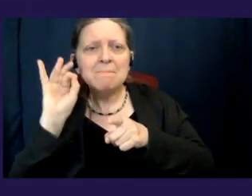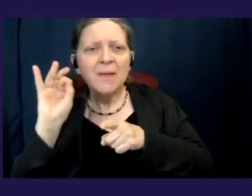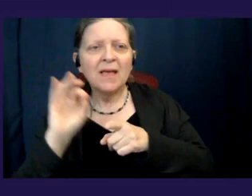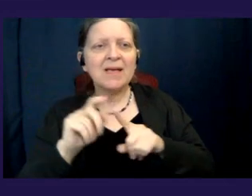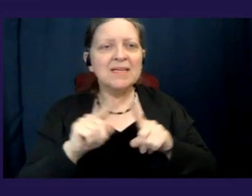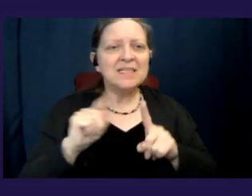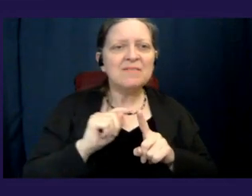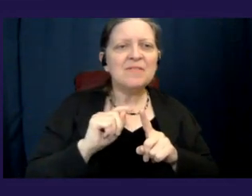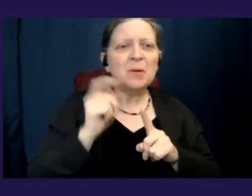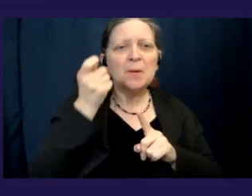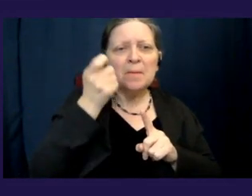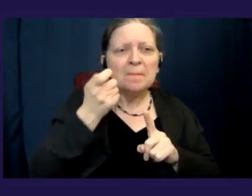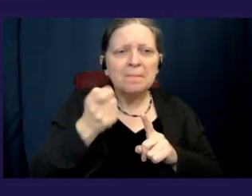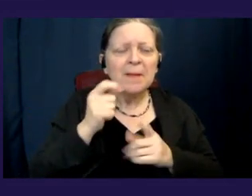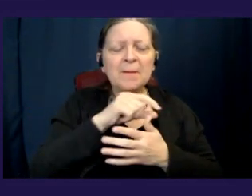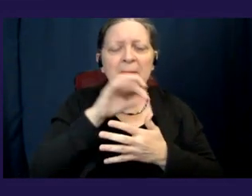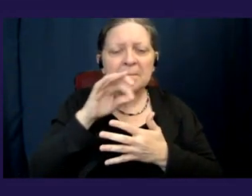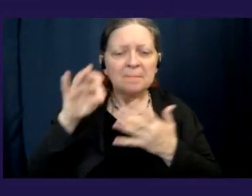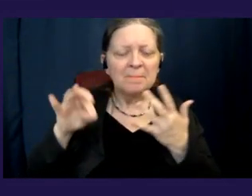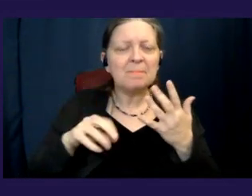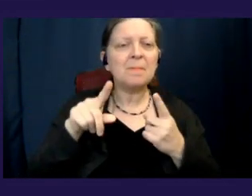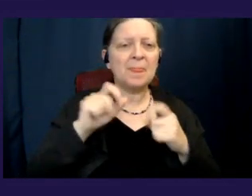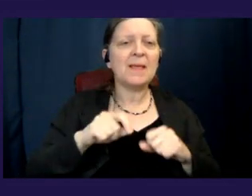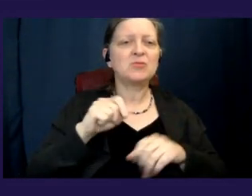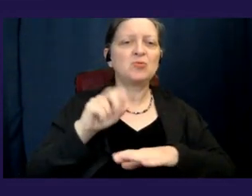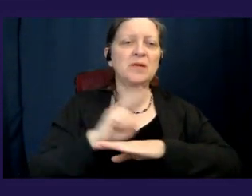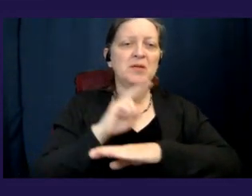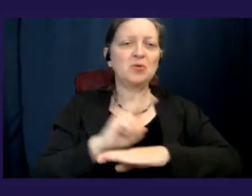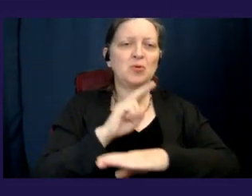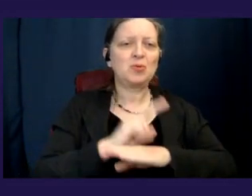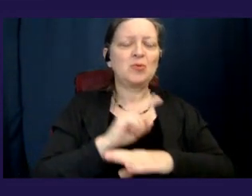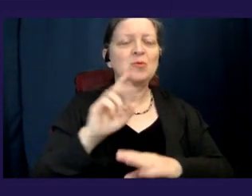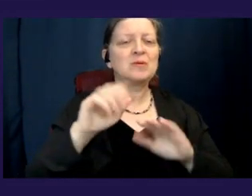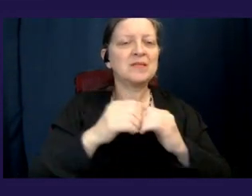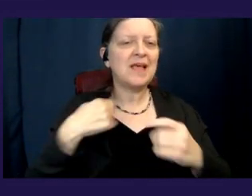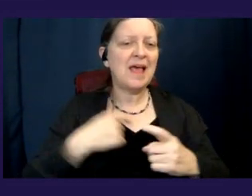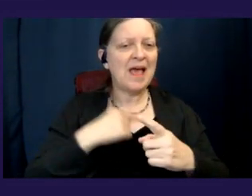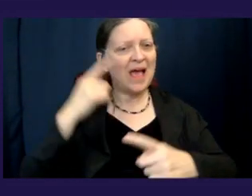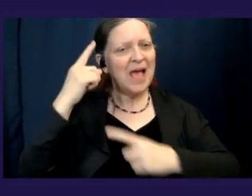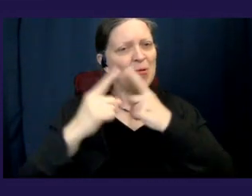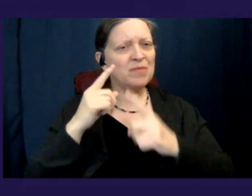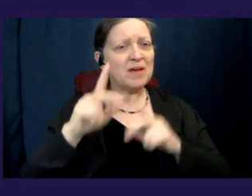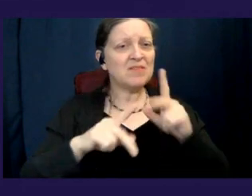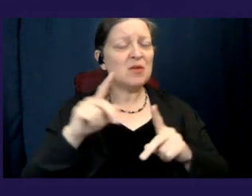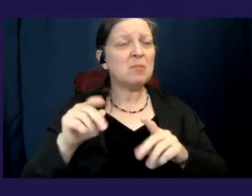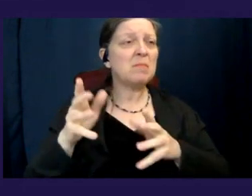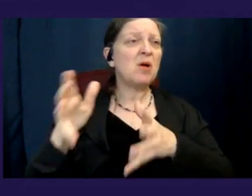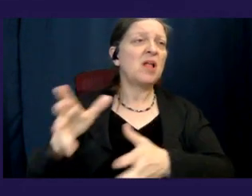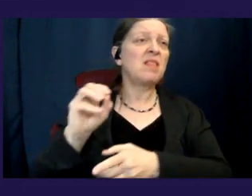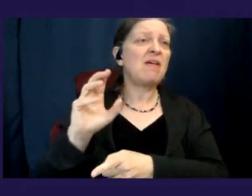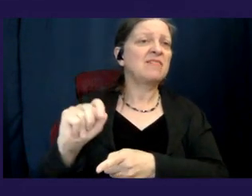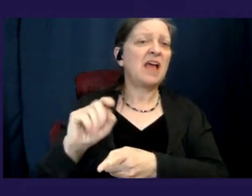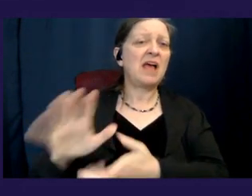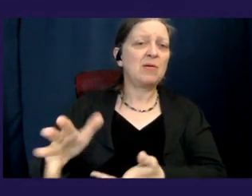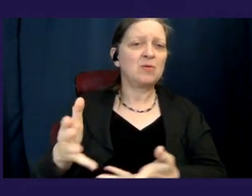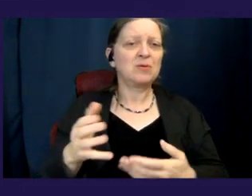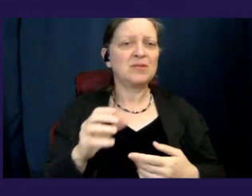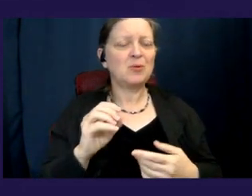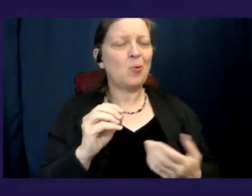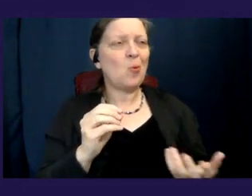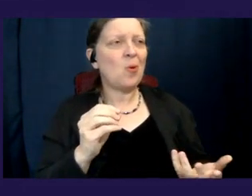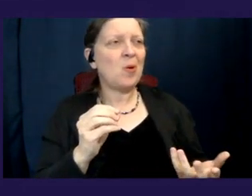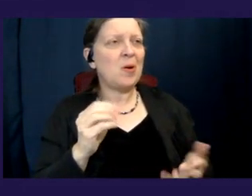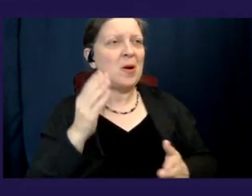think about the people who are being left out. And perhaps they're being left out because they are not right off the